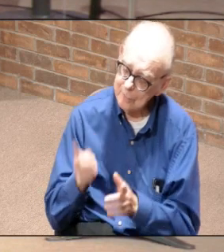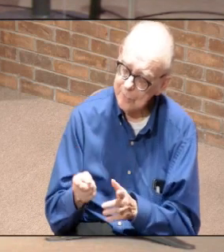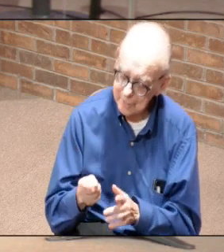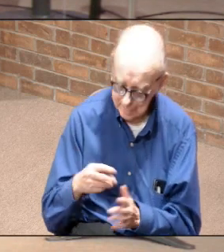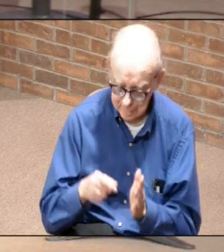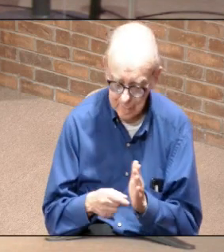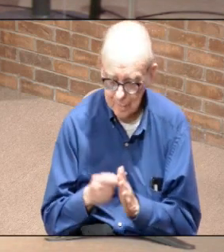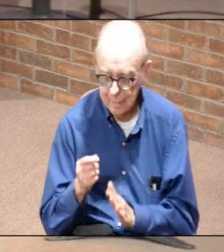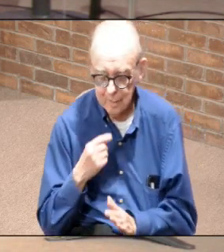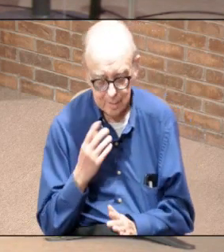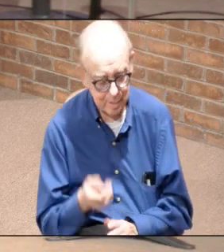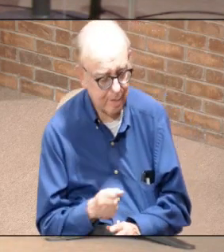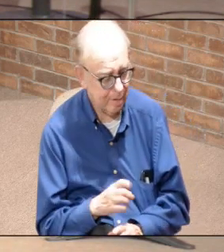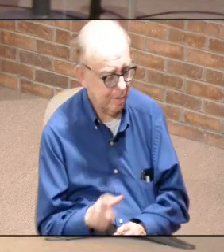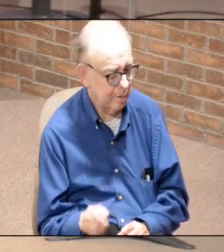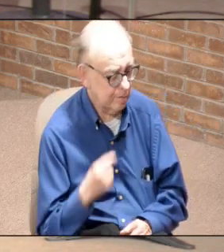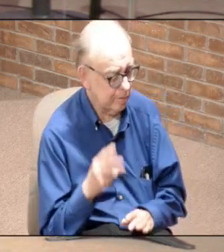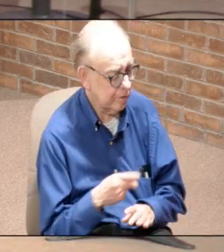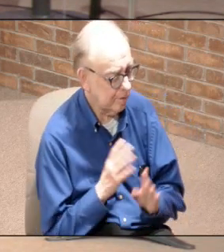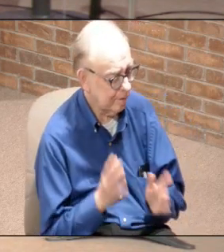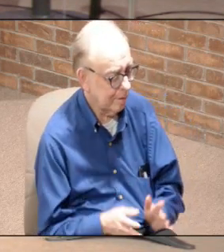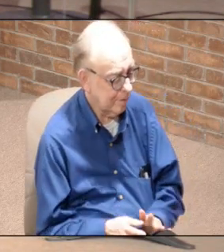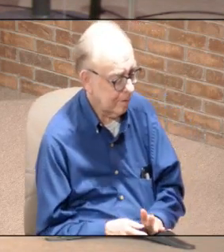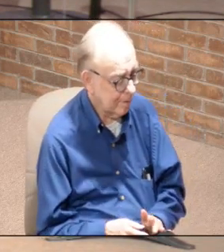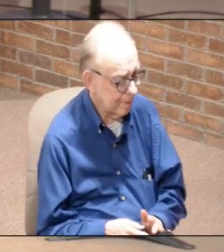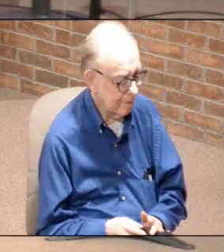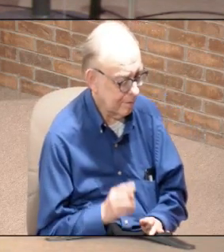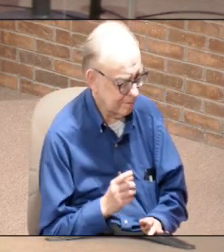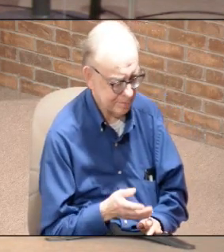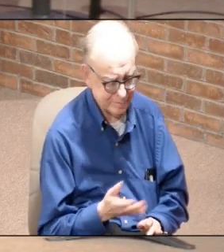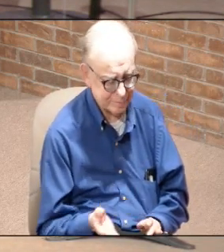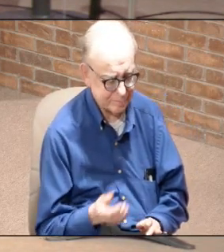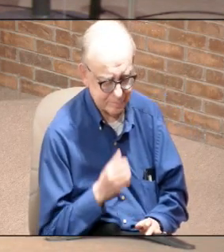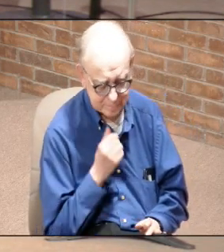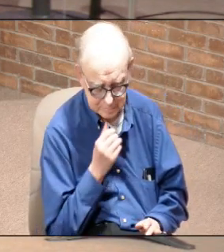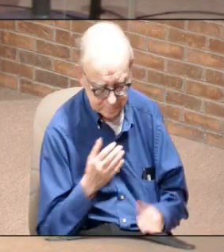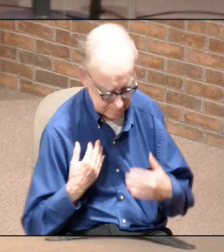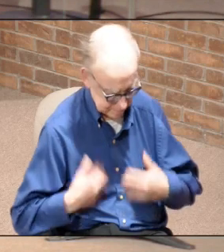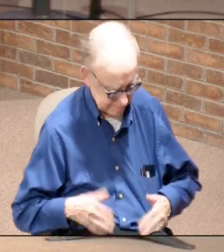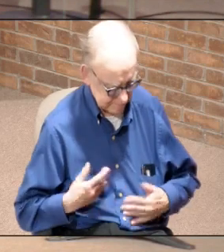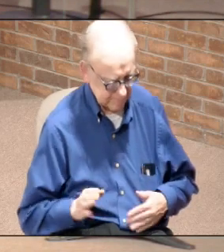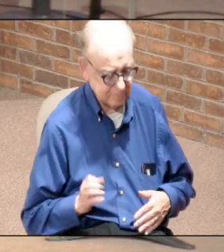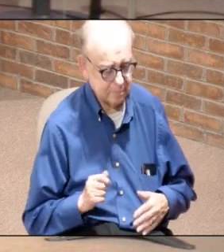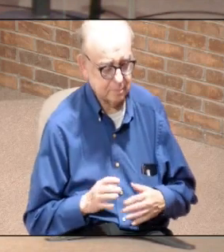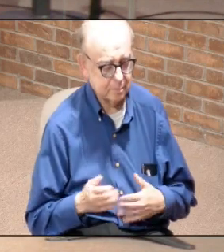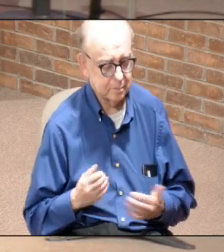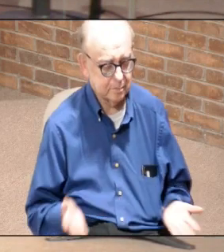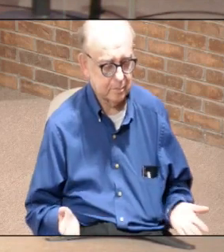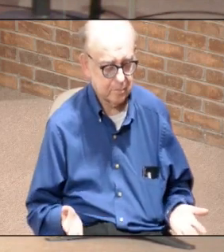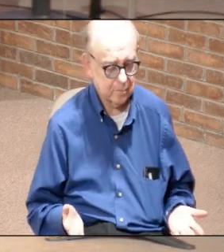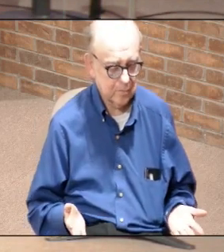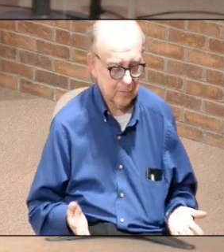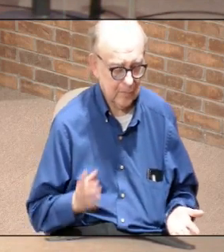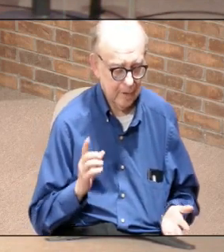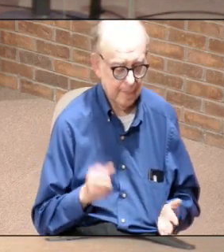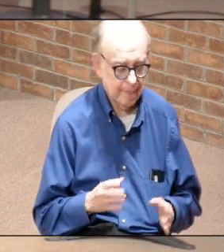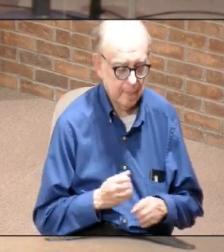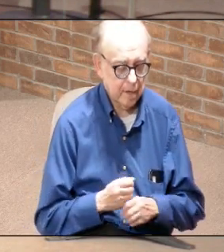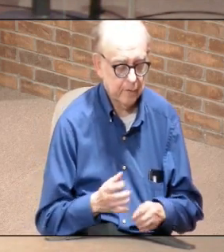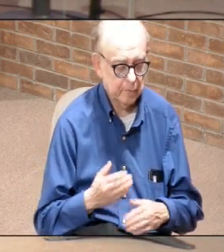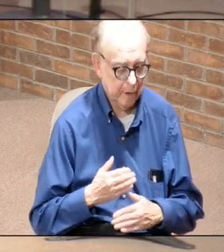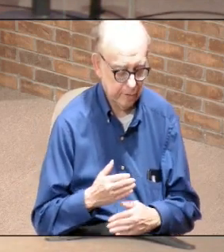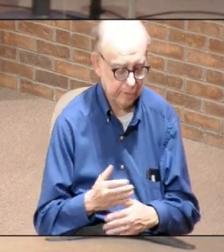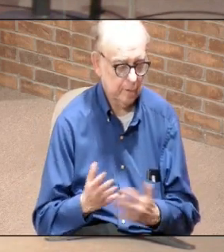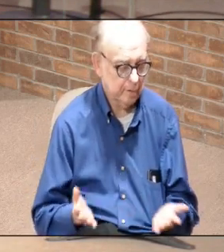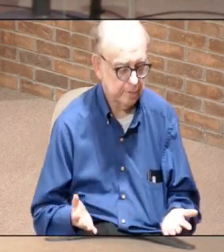hey, listen, you're a shepherd. You're not even dressed for battle. You got here. I need to give you my